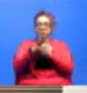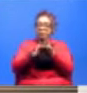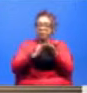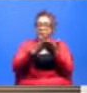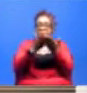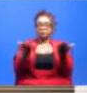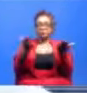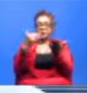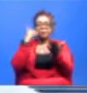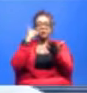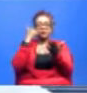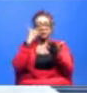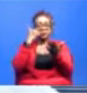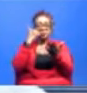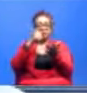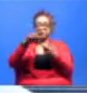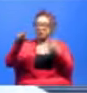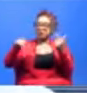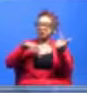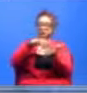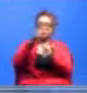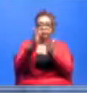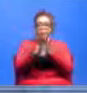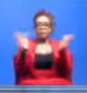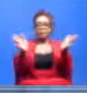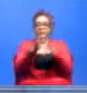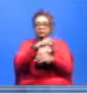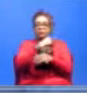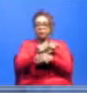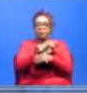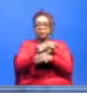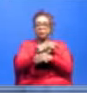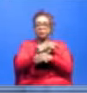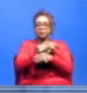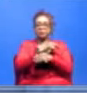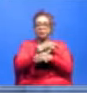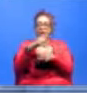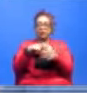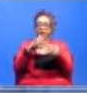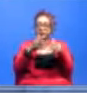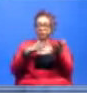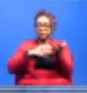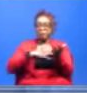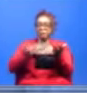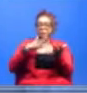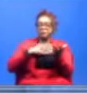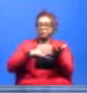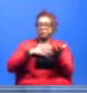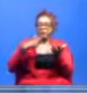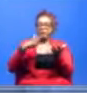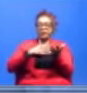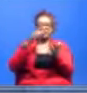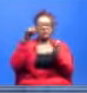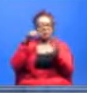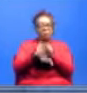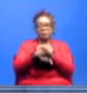some patients being turned away in public hospitals. Kuna venye alikuwa akibreathe inarudi ndani